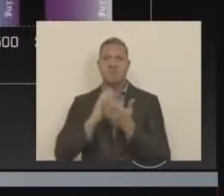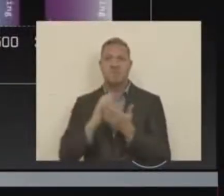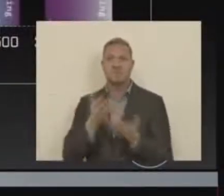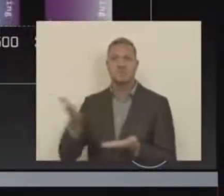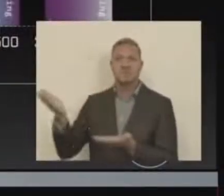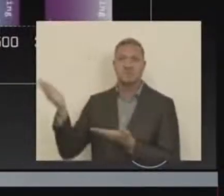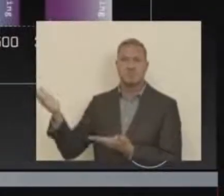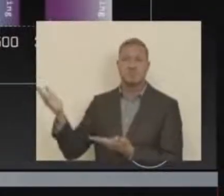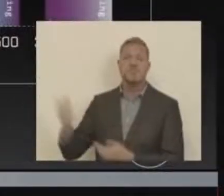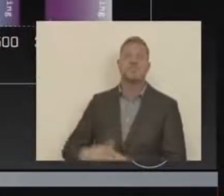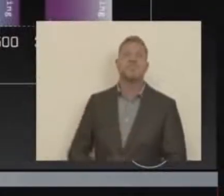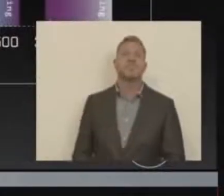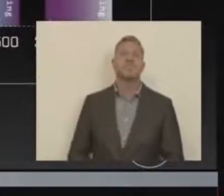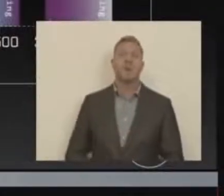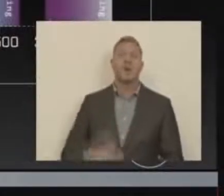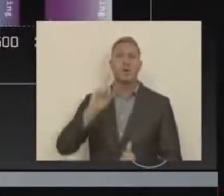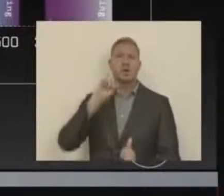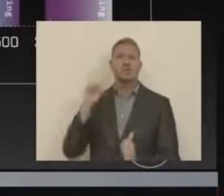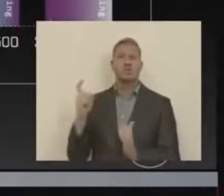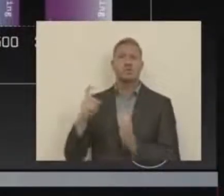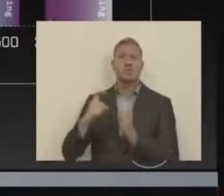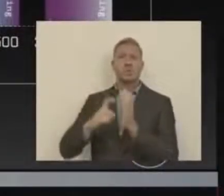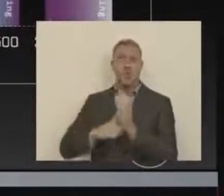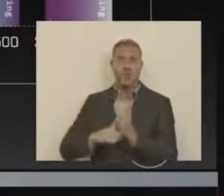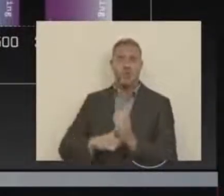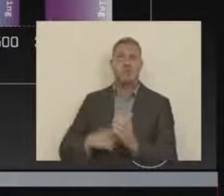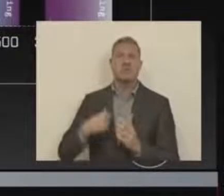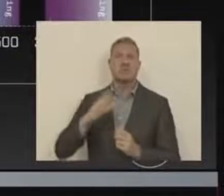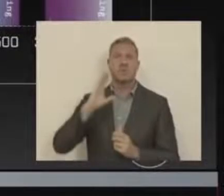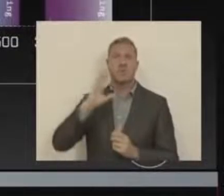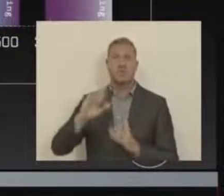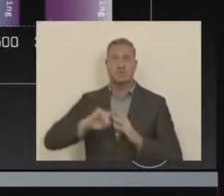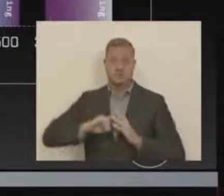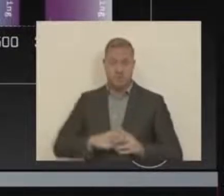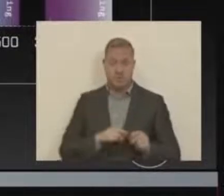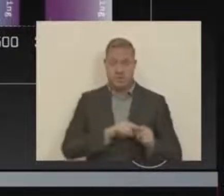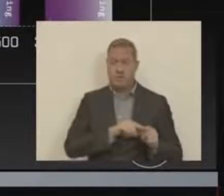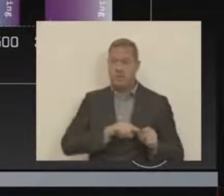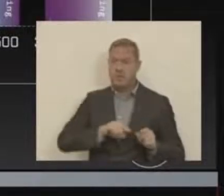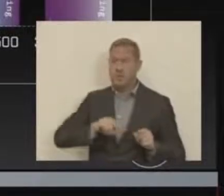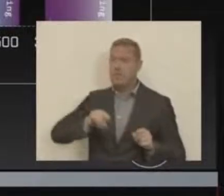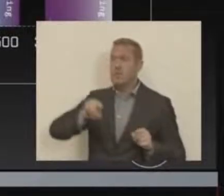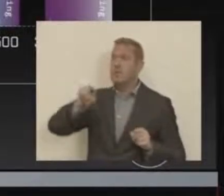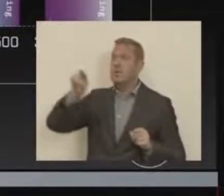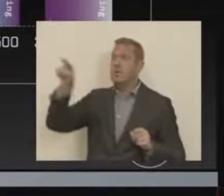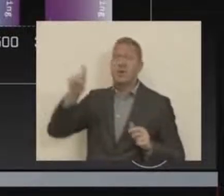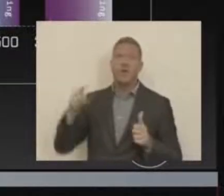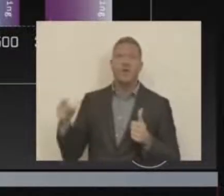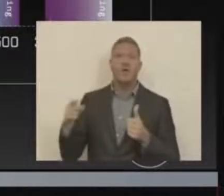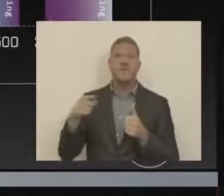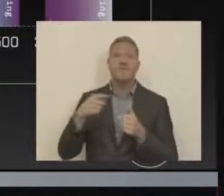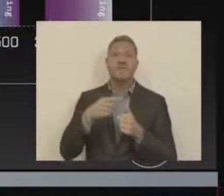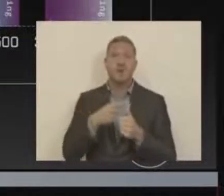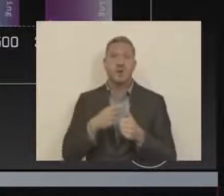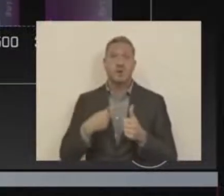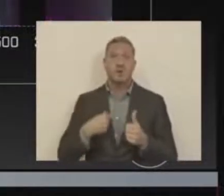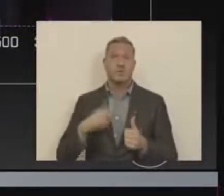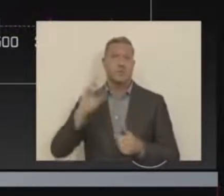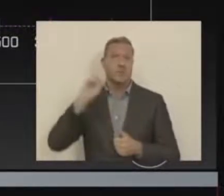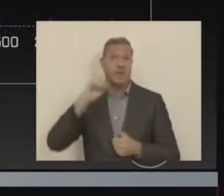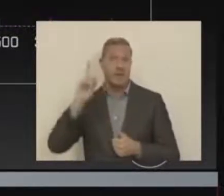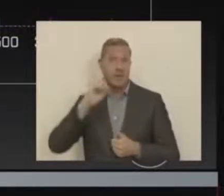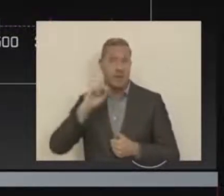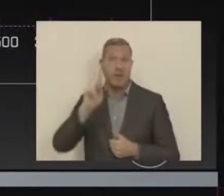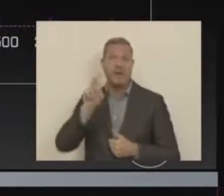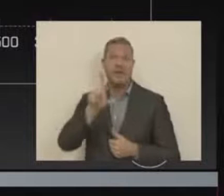All right, so if you're looking at this graphic, the mission is moving from left to right. The first thing you'll hear right as drop happens is Kelly saying, release,